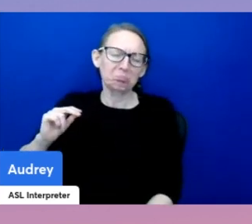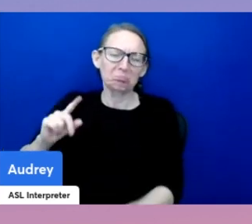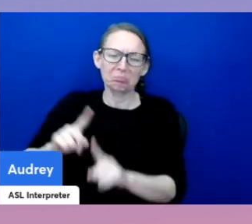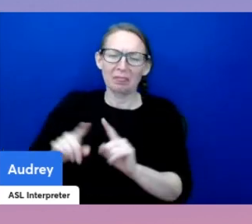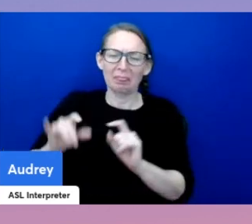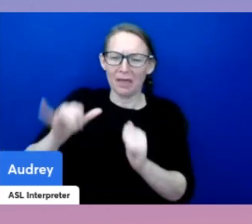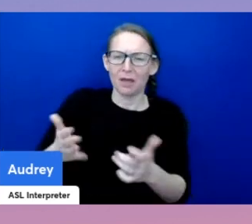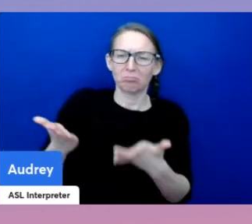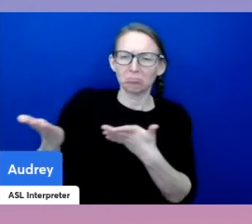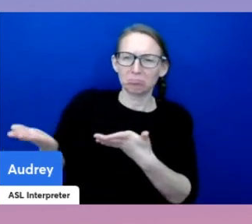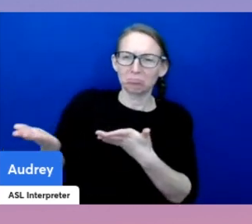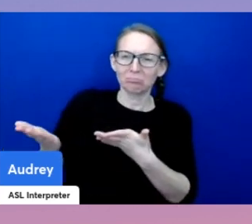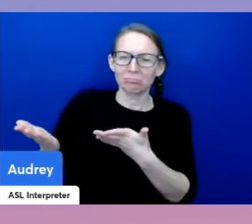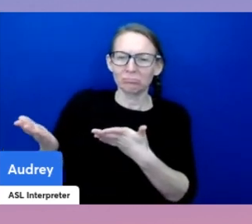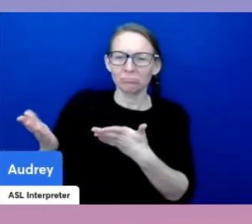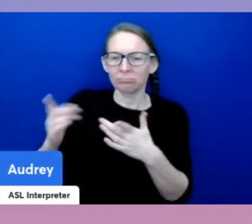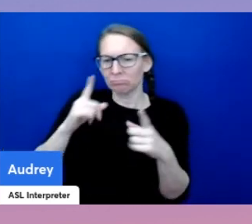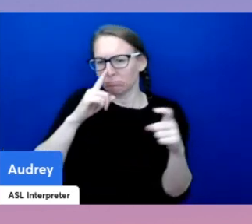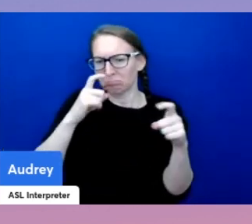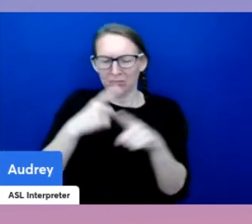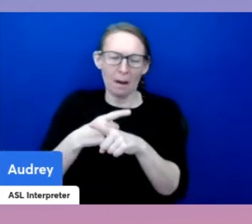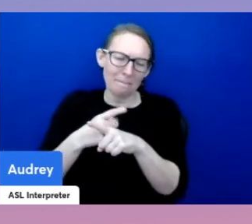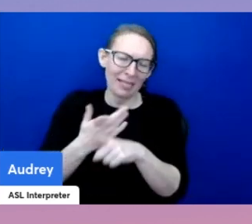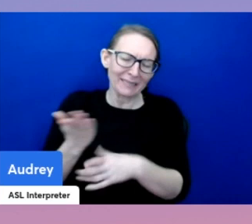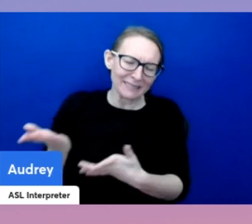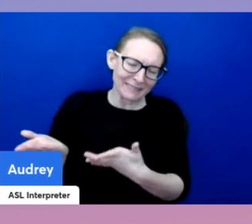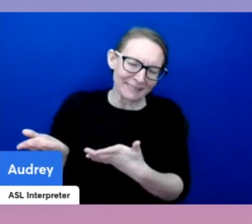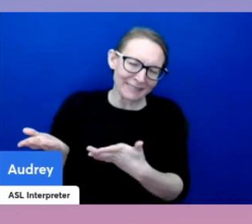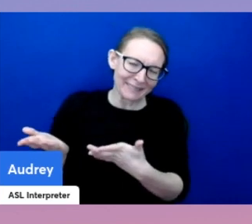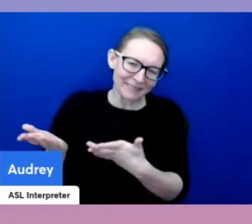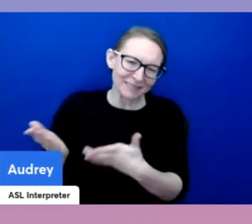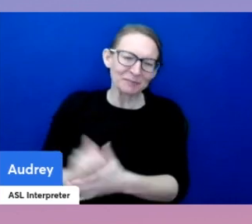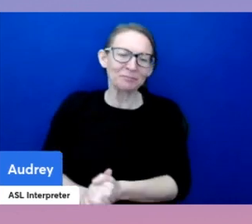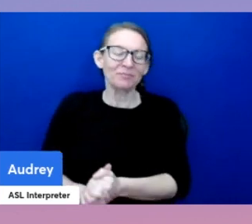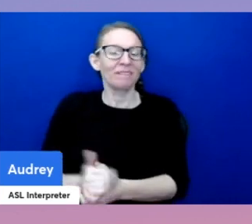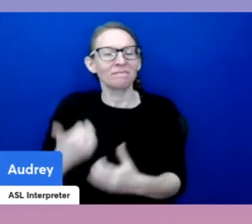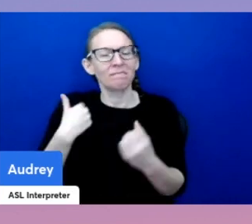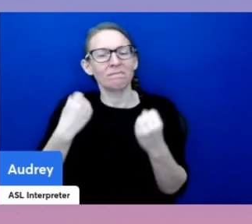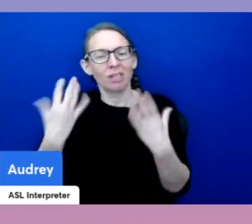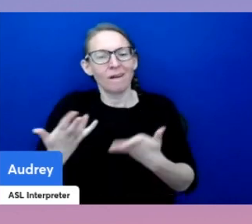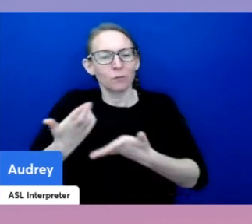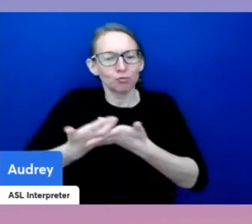quite complex, the resources and also the dependencies.